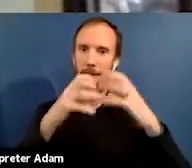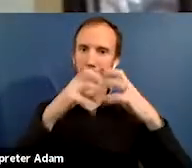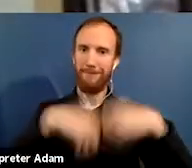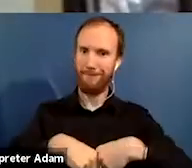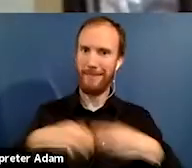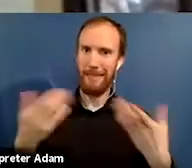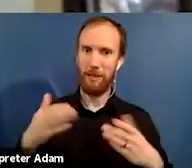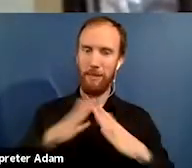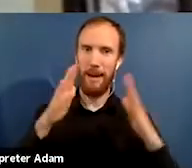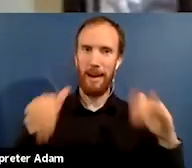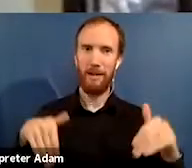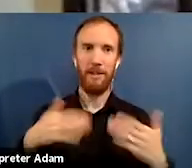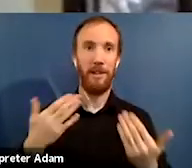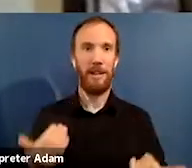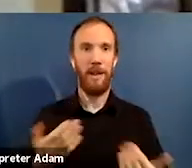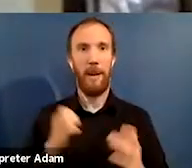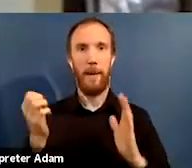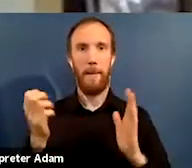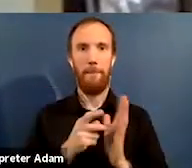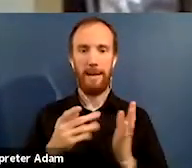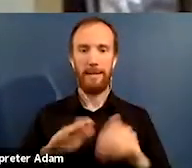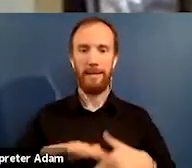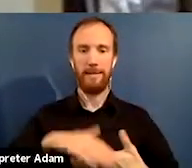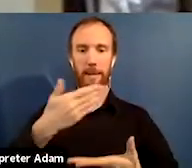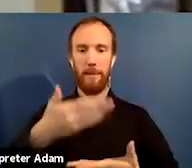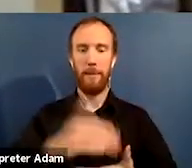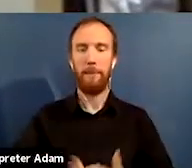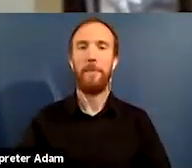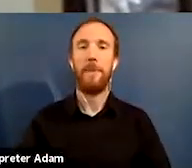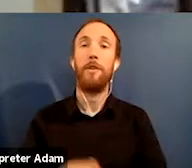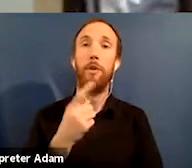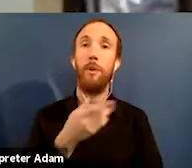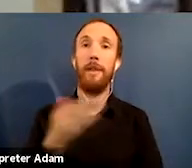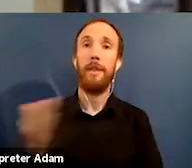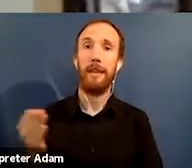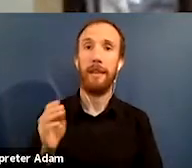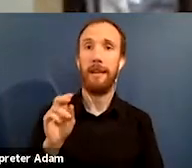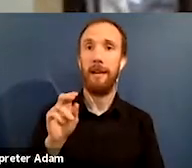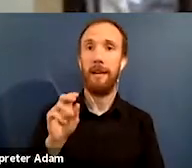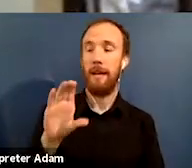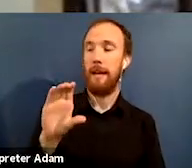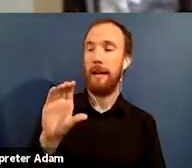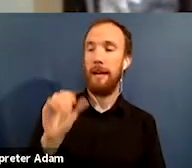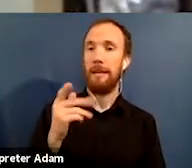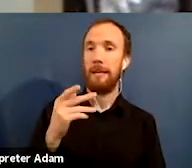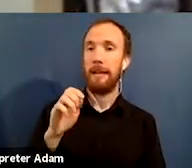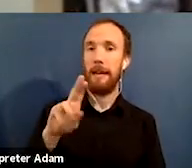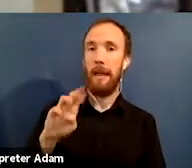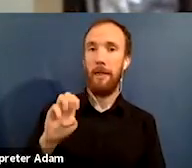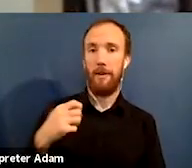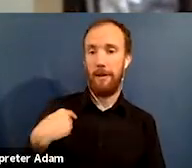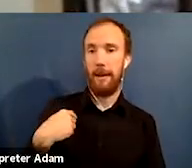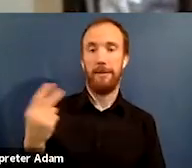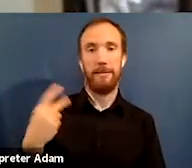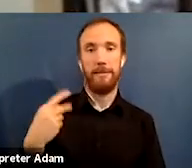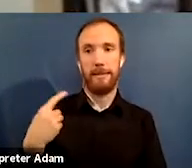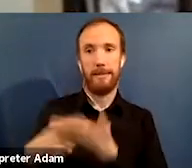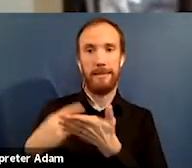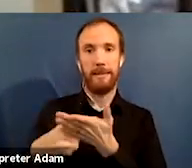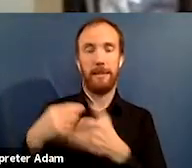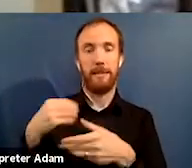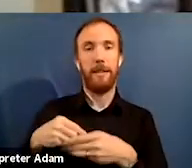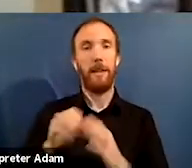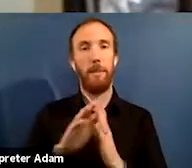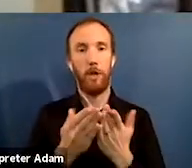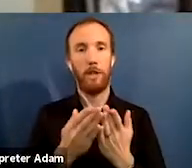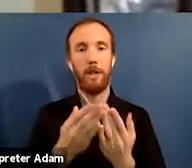me. So one of the things that Catherine and I discuss in the book is that feminism is sort